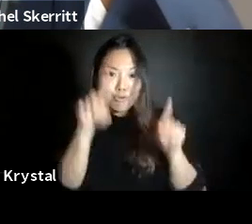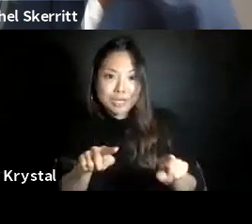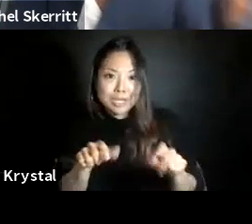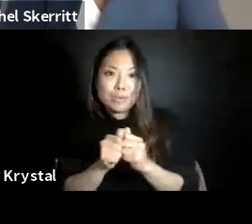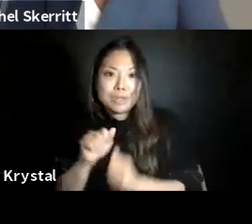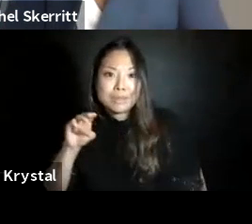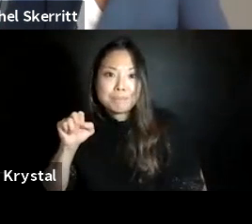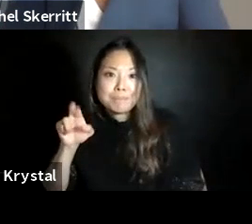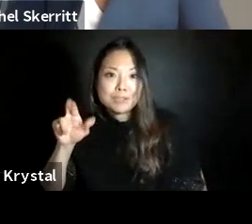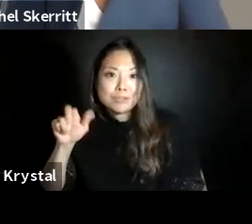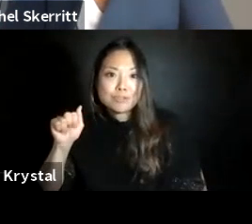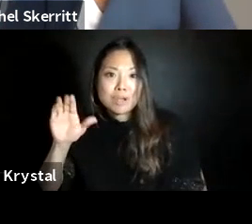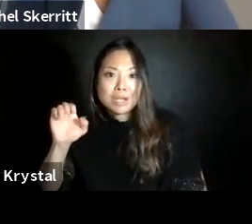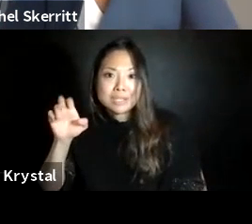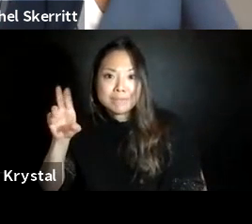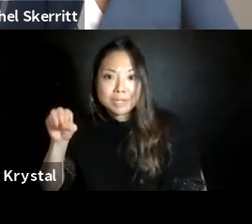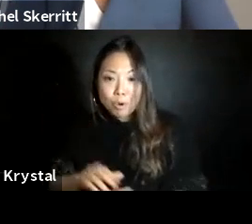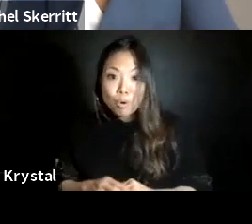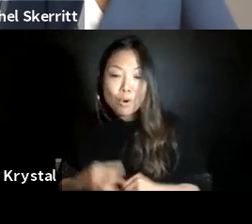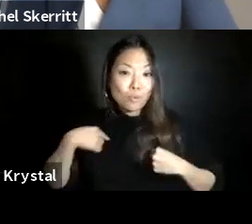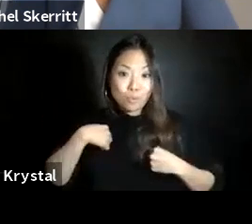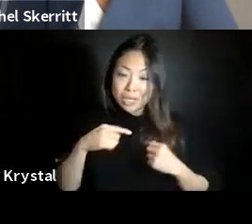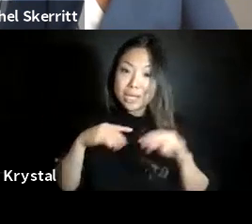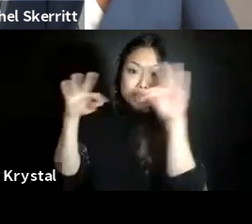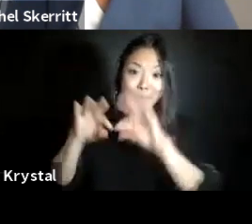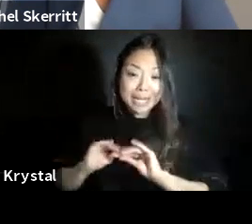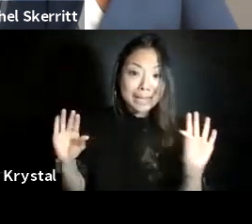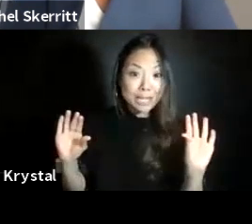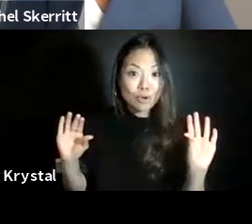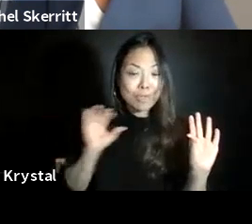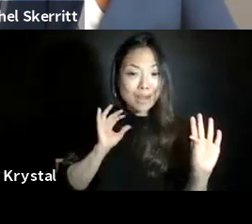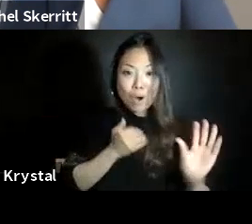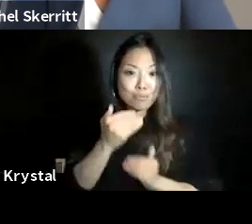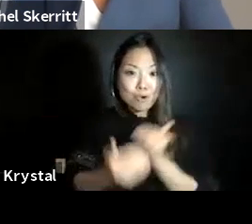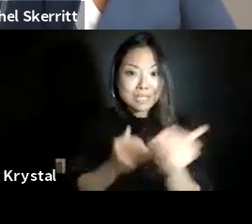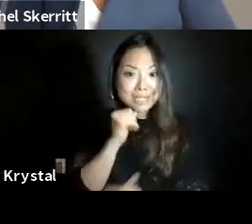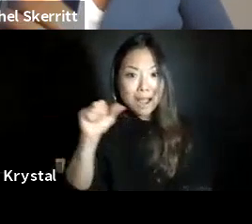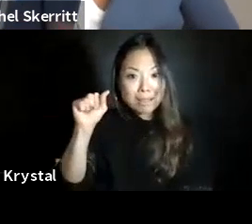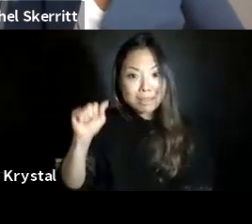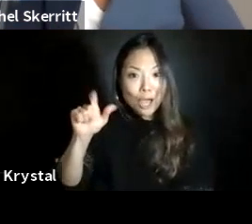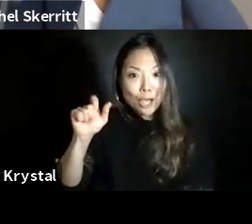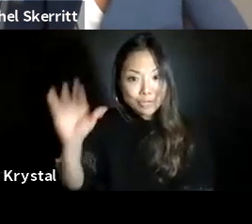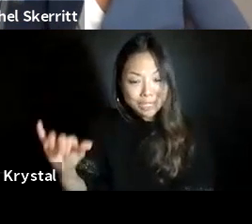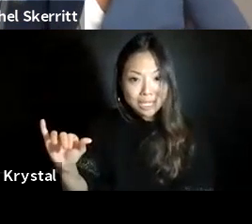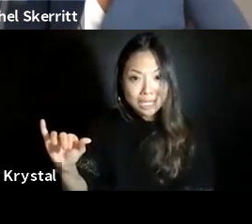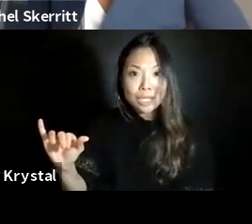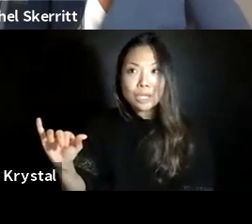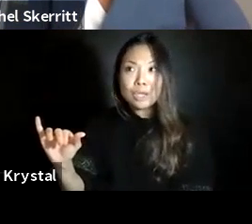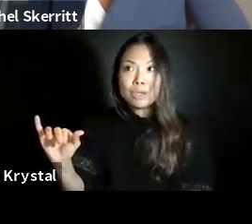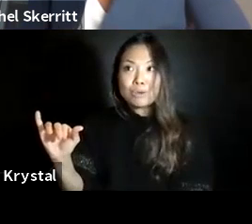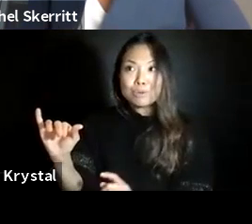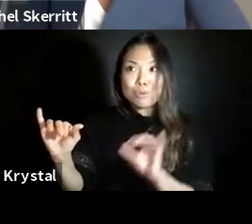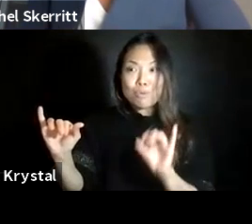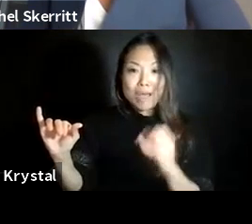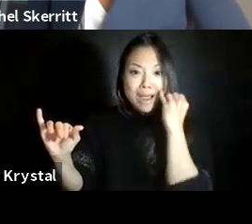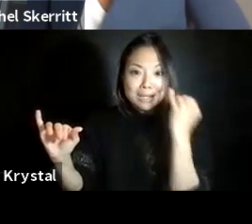that the process was not a lottery. So now, like, coming back to the lottery idea, I